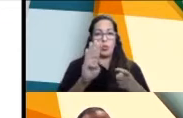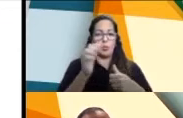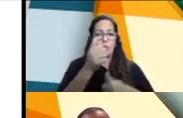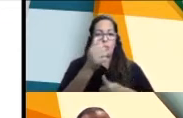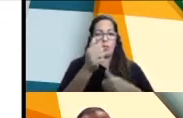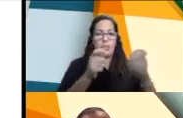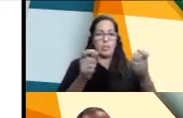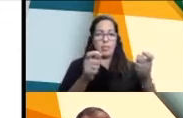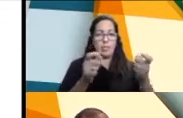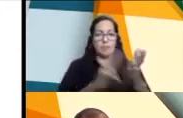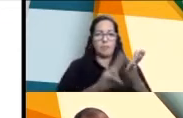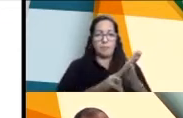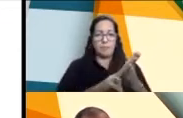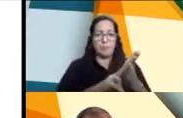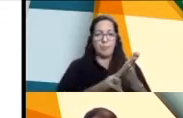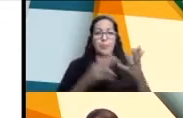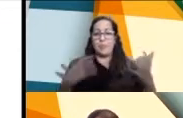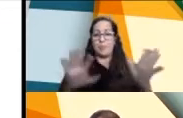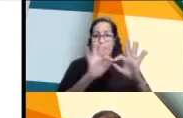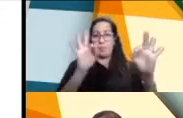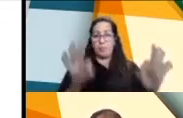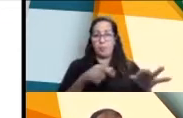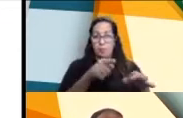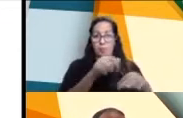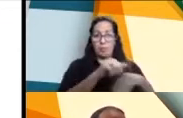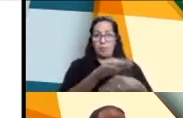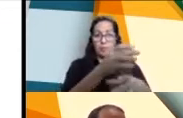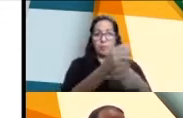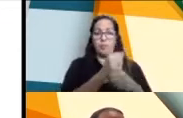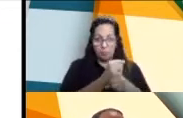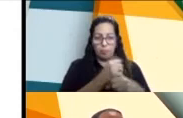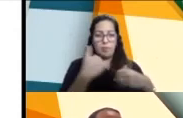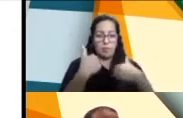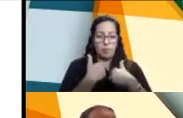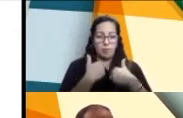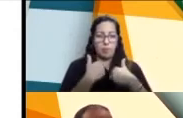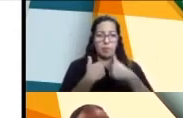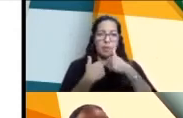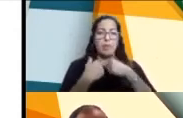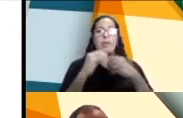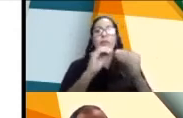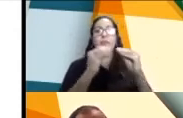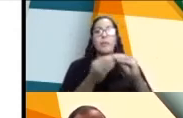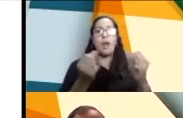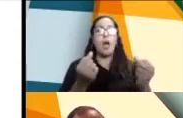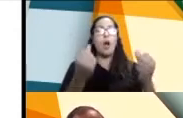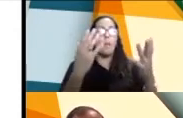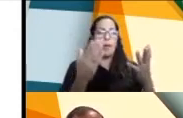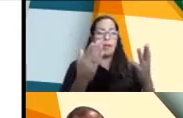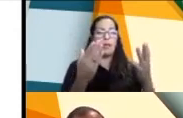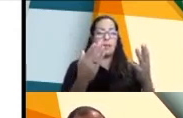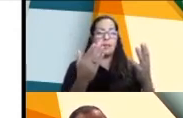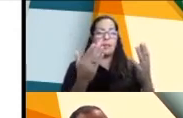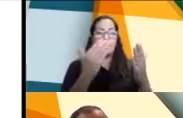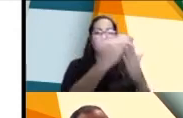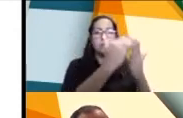already, the forms that you received have already the number of subrecipients that have been